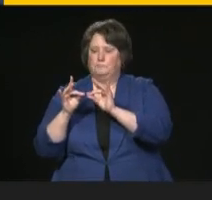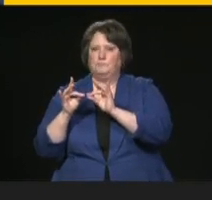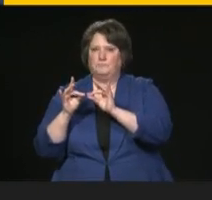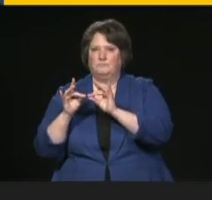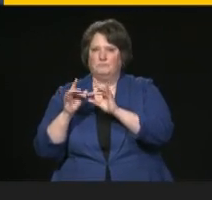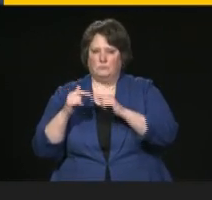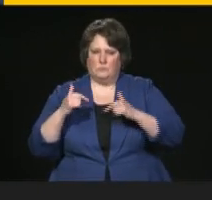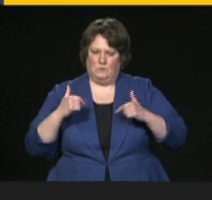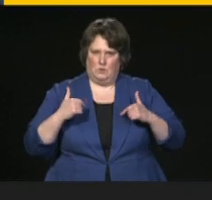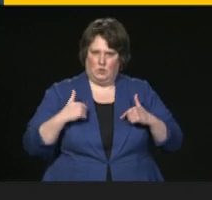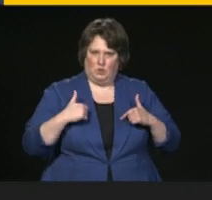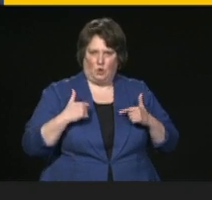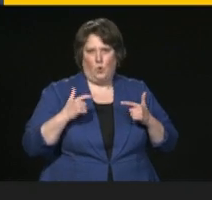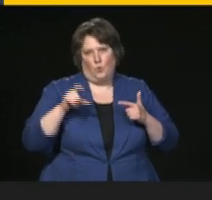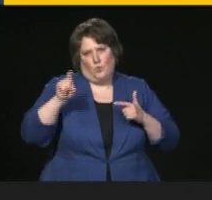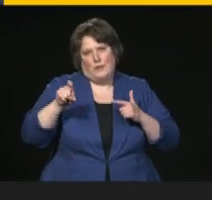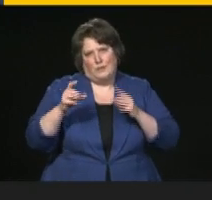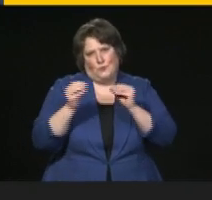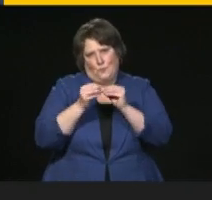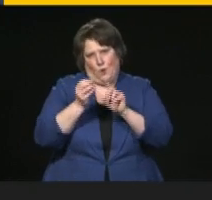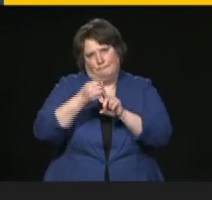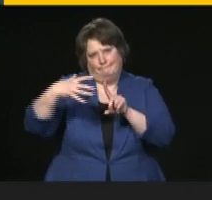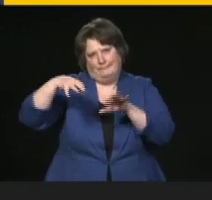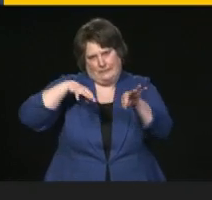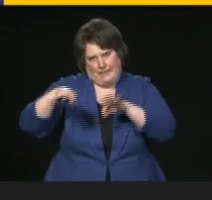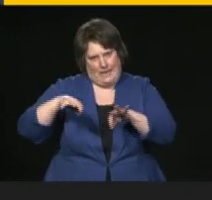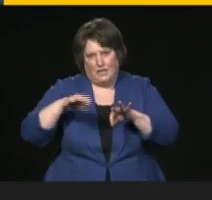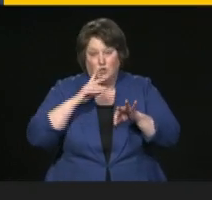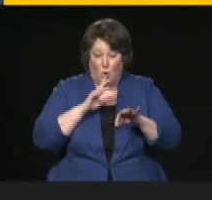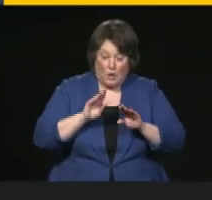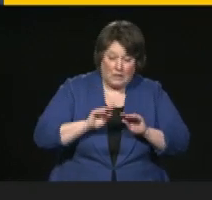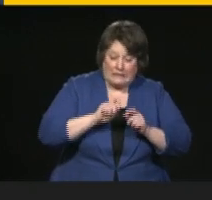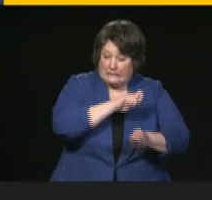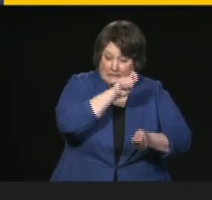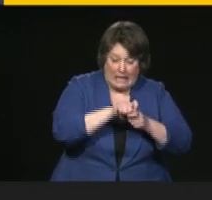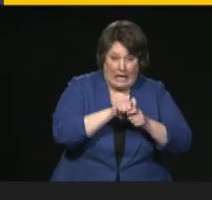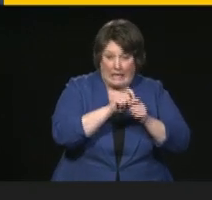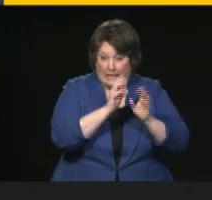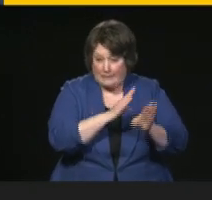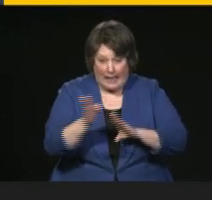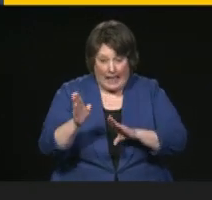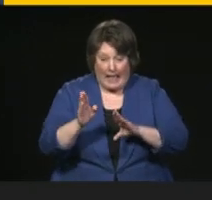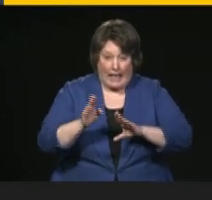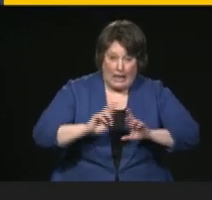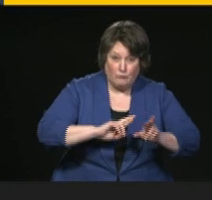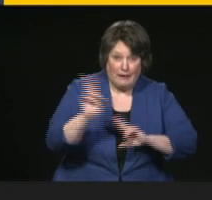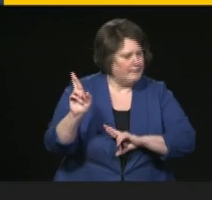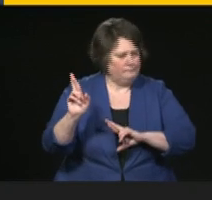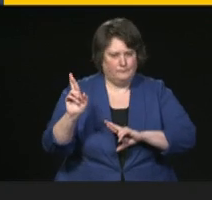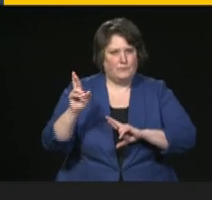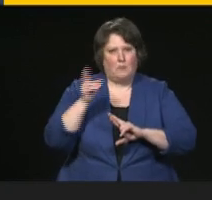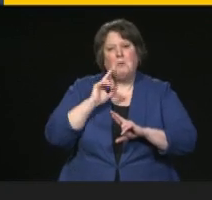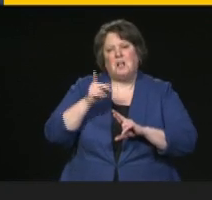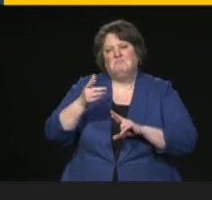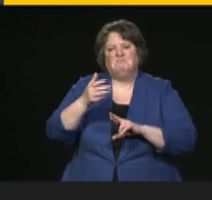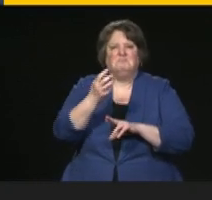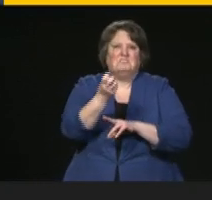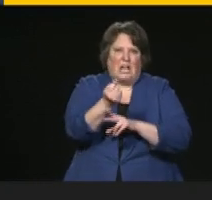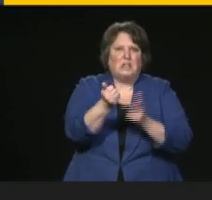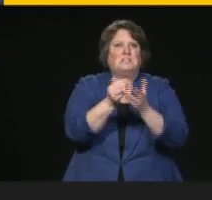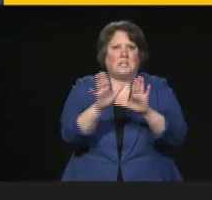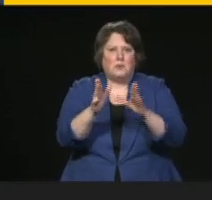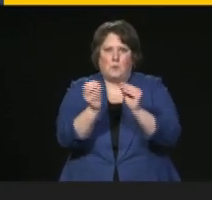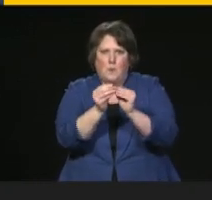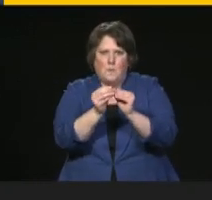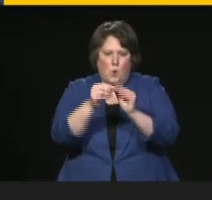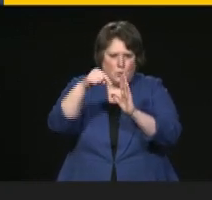be working over the course of the weekend to make sure those details are available. We appreciate it's an urgent and important issue for so many